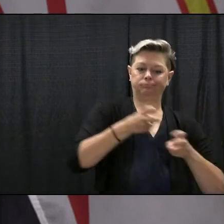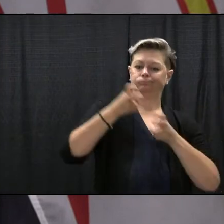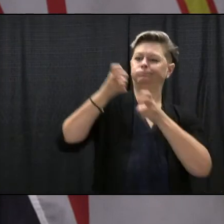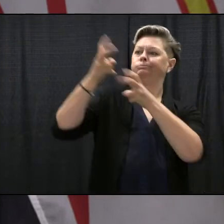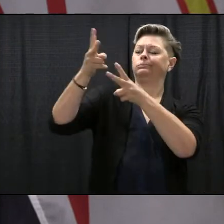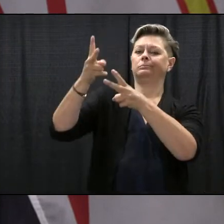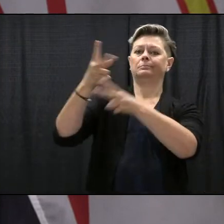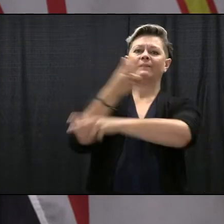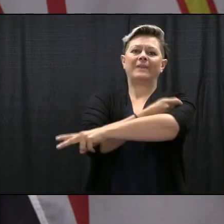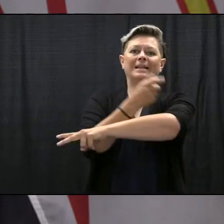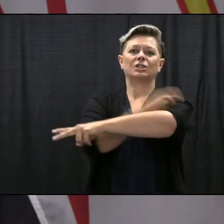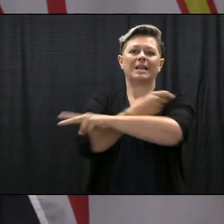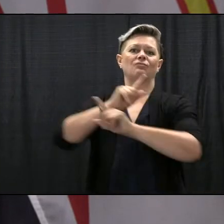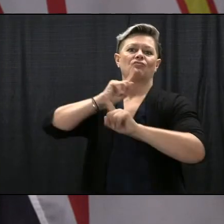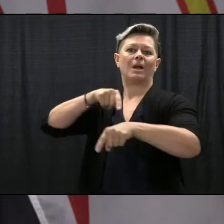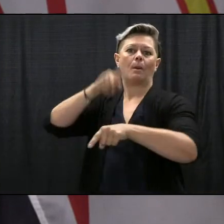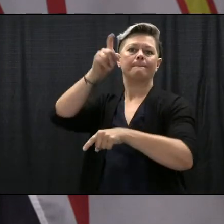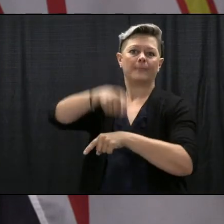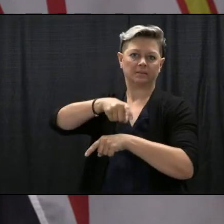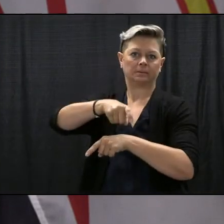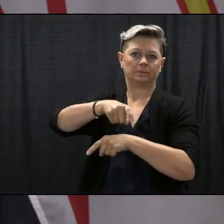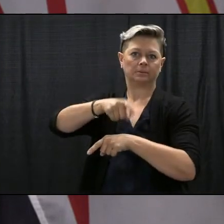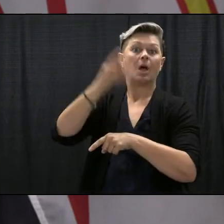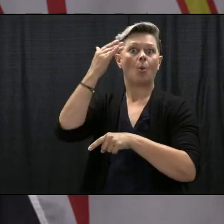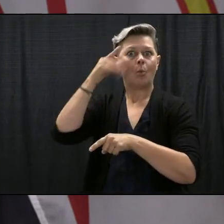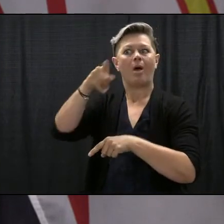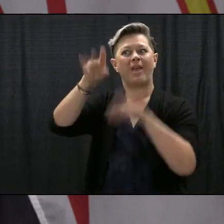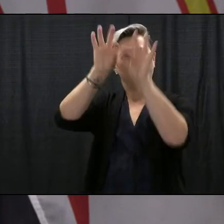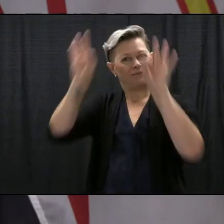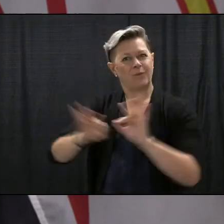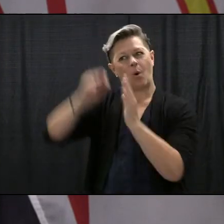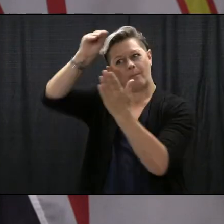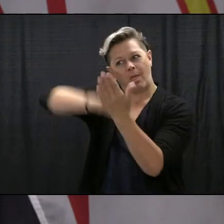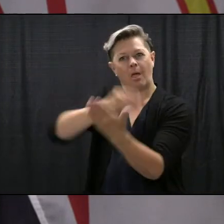records. So that's why they have to fill out that form.